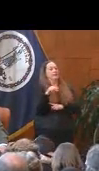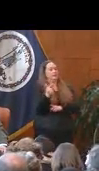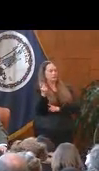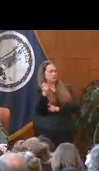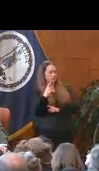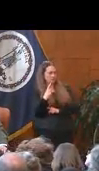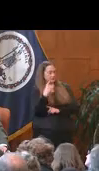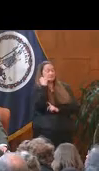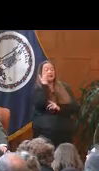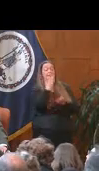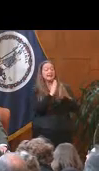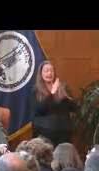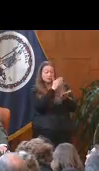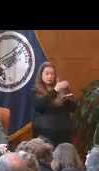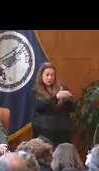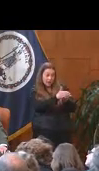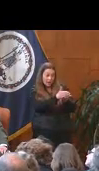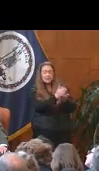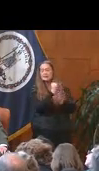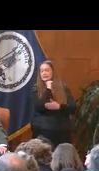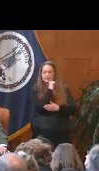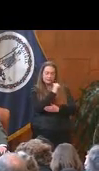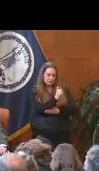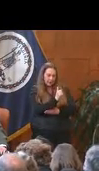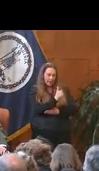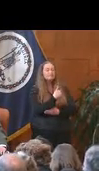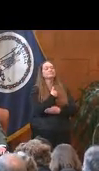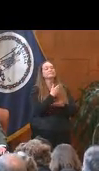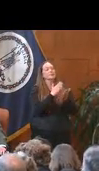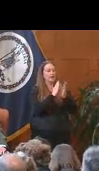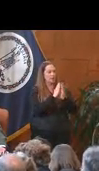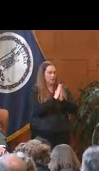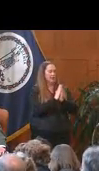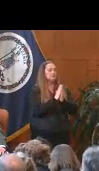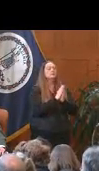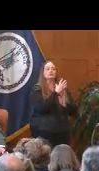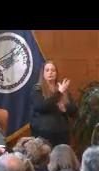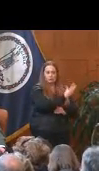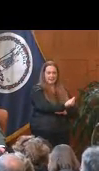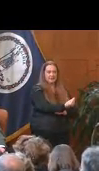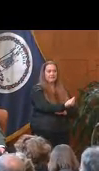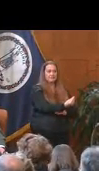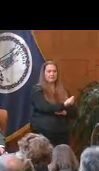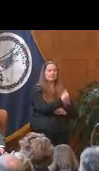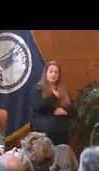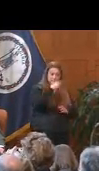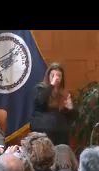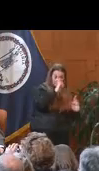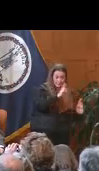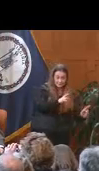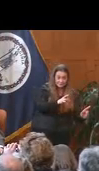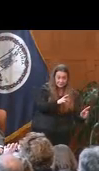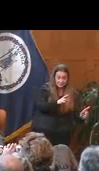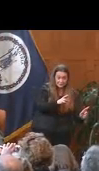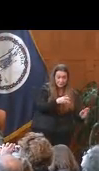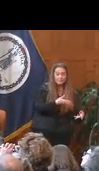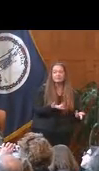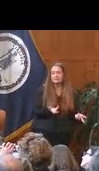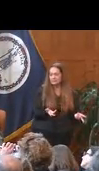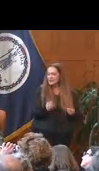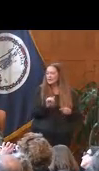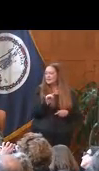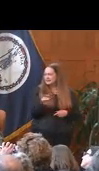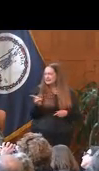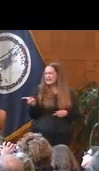do so, or you will be asked to leave. Out of respect to you, I'll say the same to our guest if one of